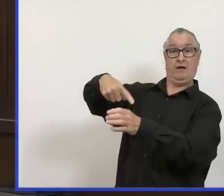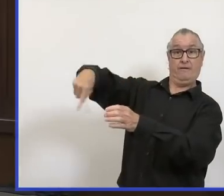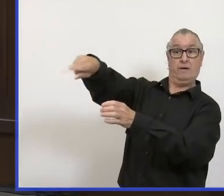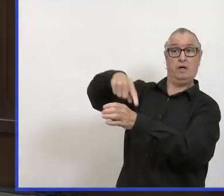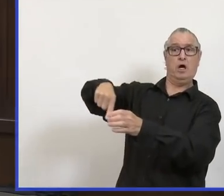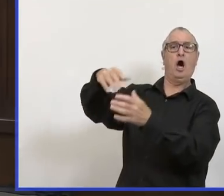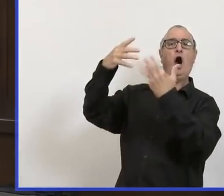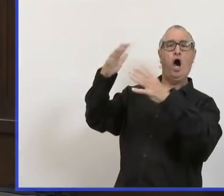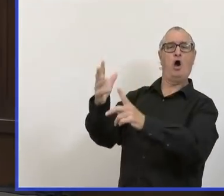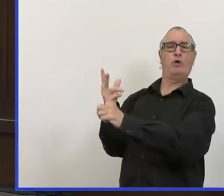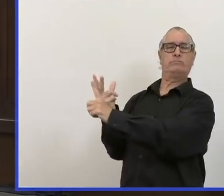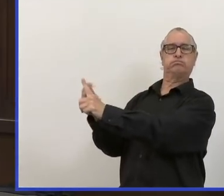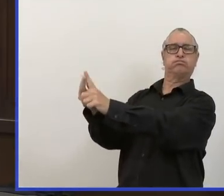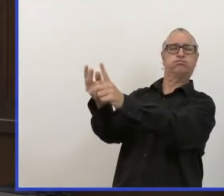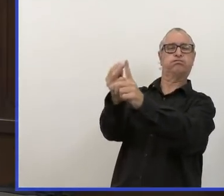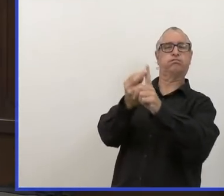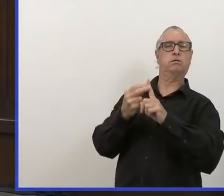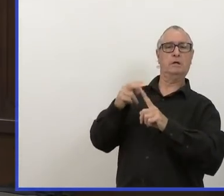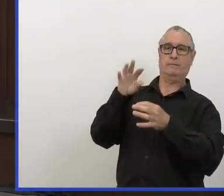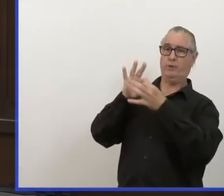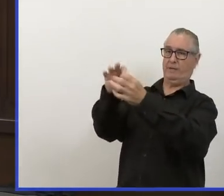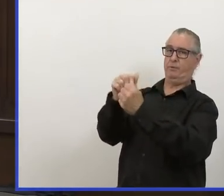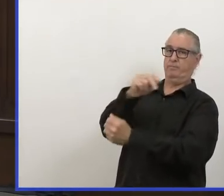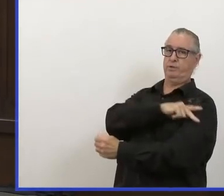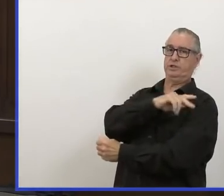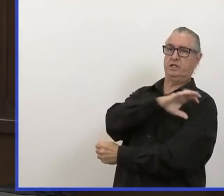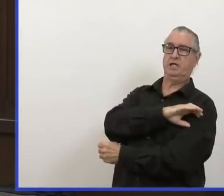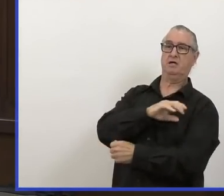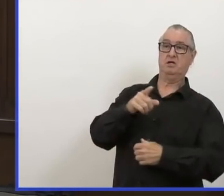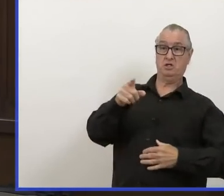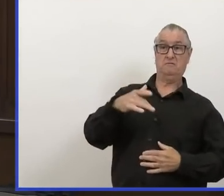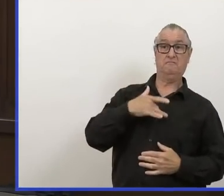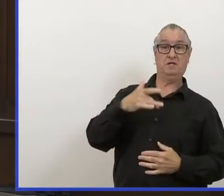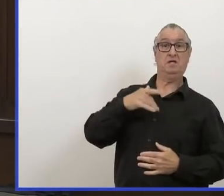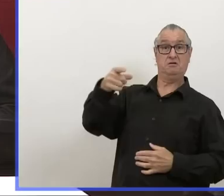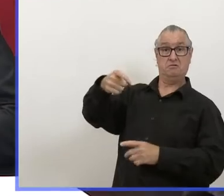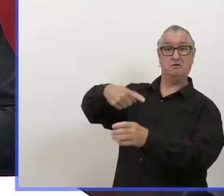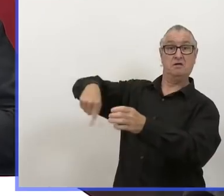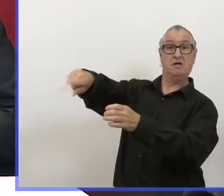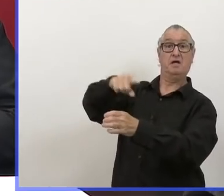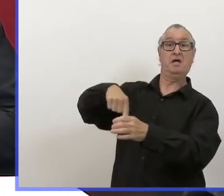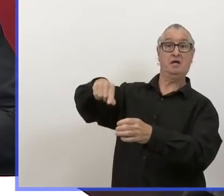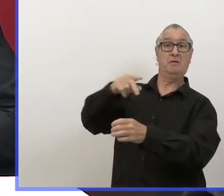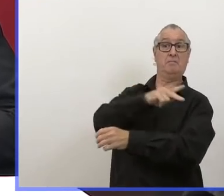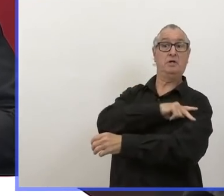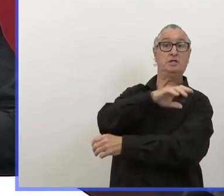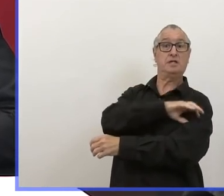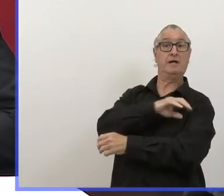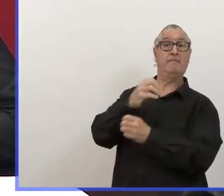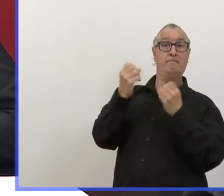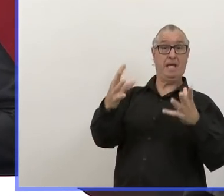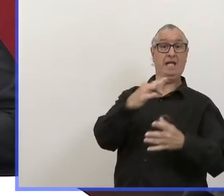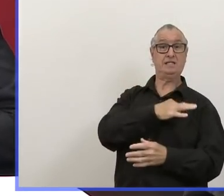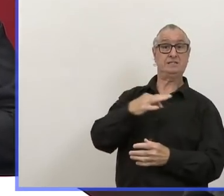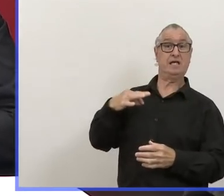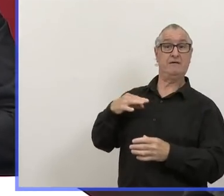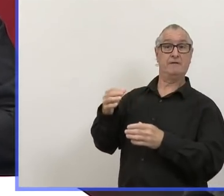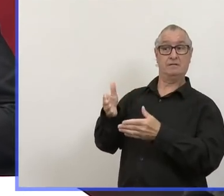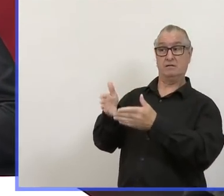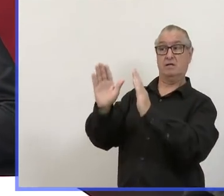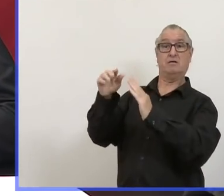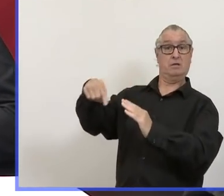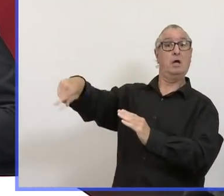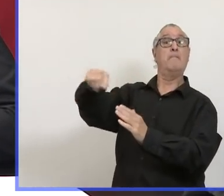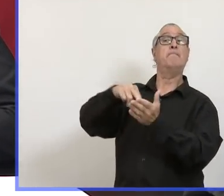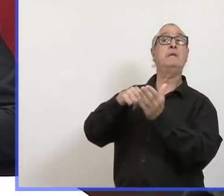consider changes to visitation policies in those facilities? Yeah, I don't have specific details on